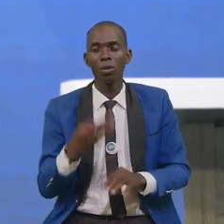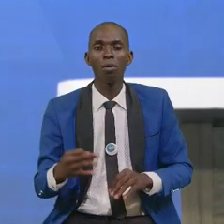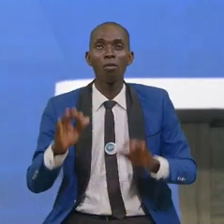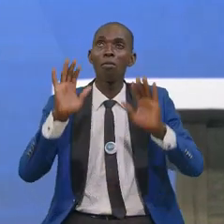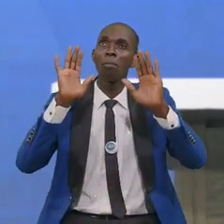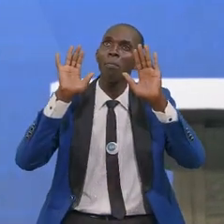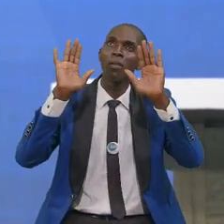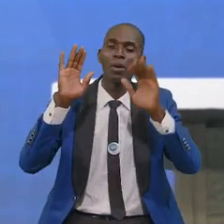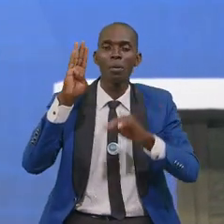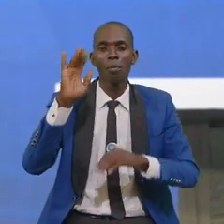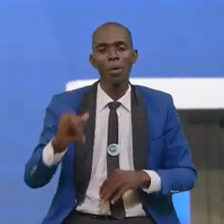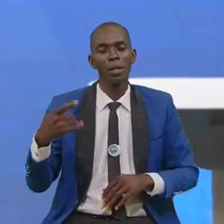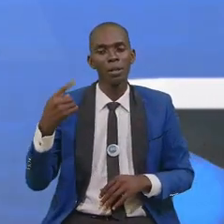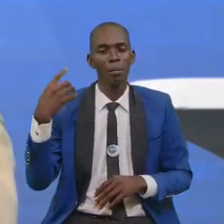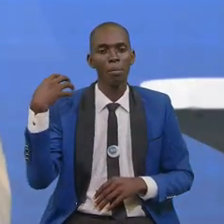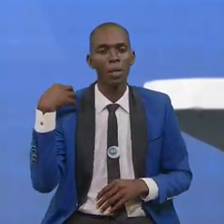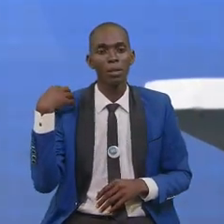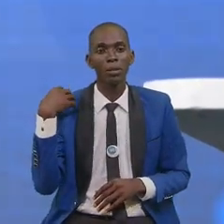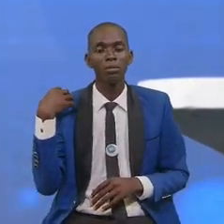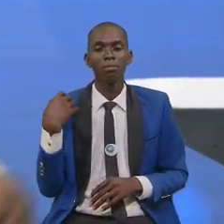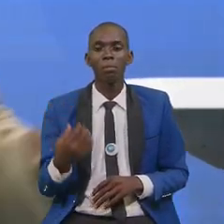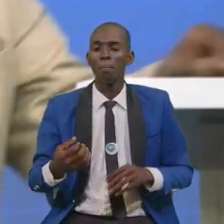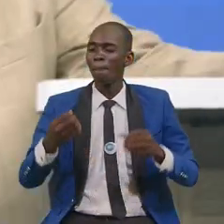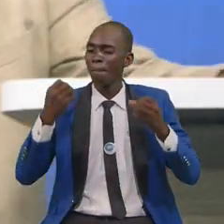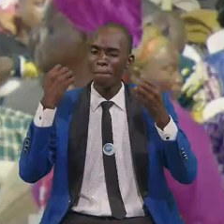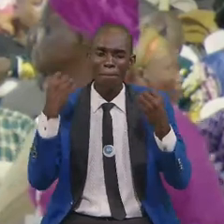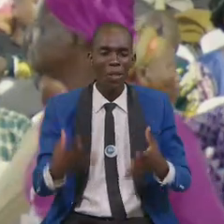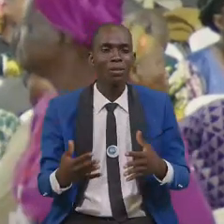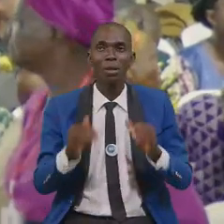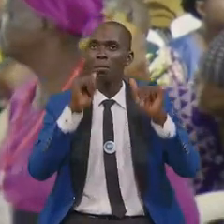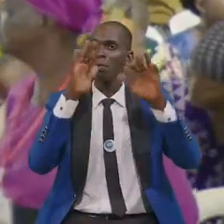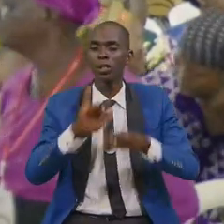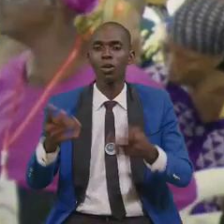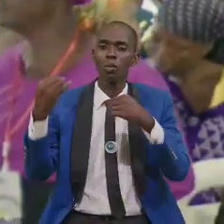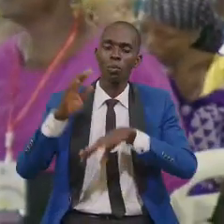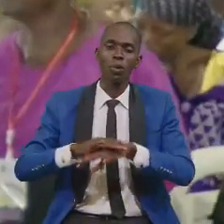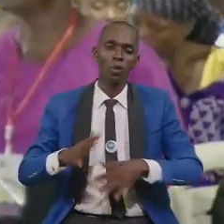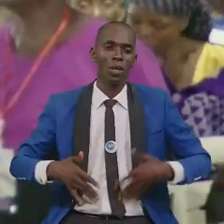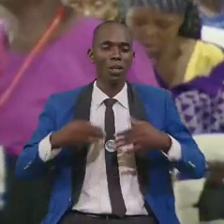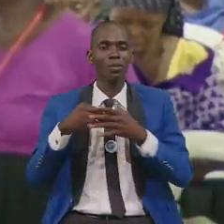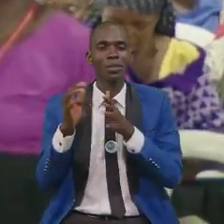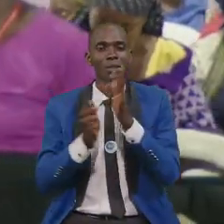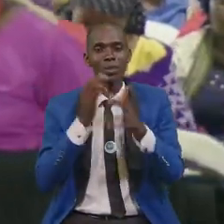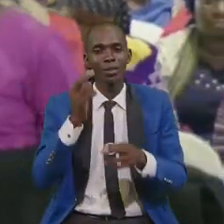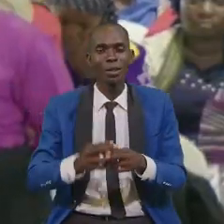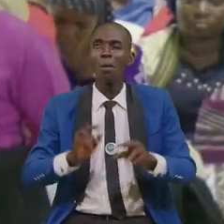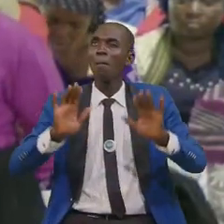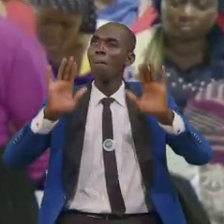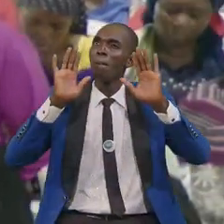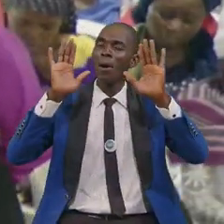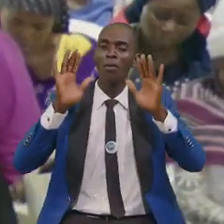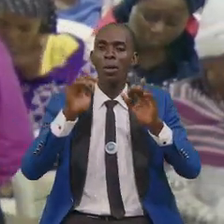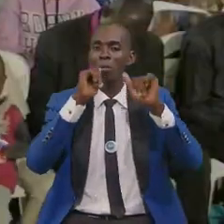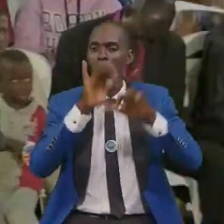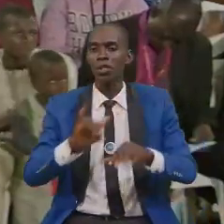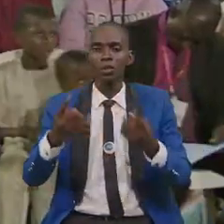by the Master. Manifold blessings coming upon your life. Marvelous blessings coming